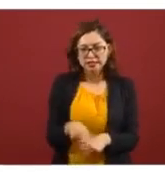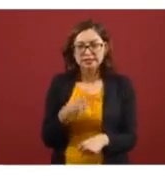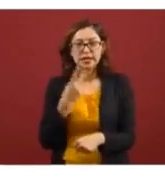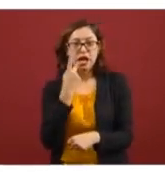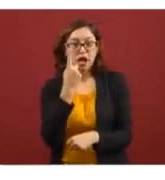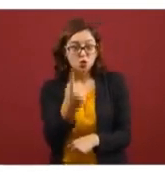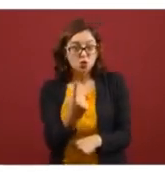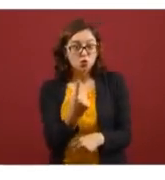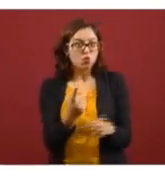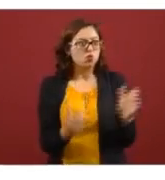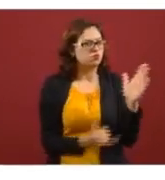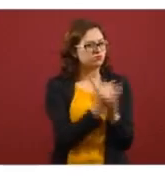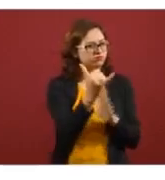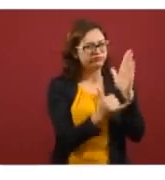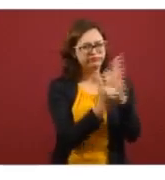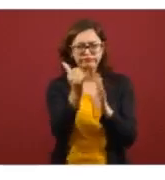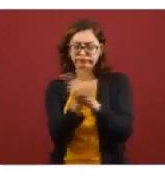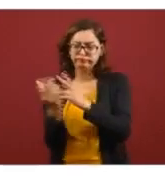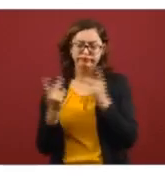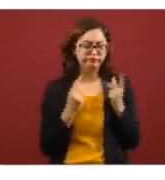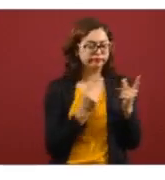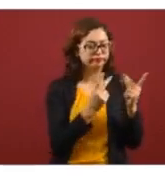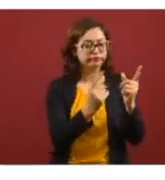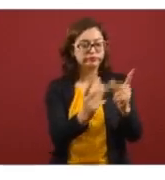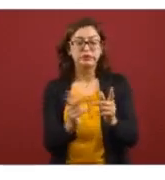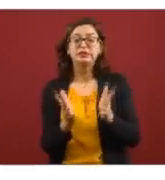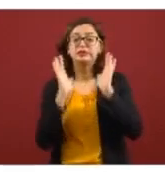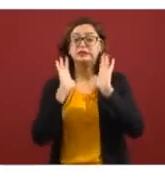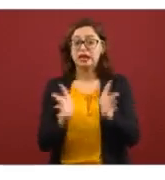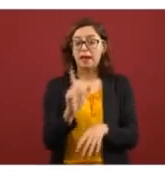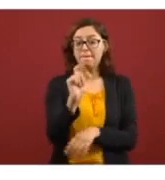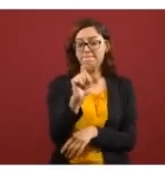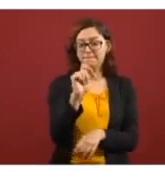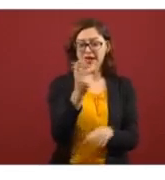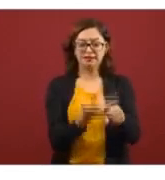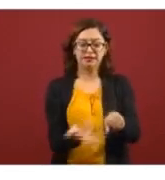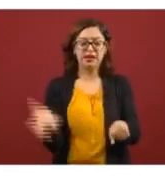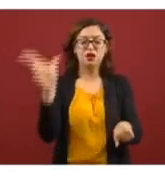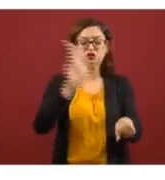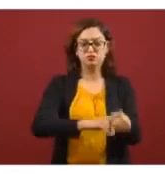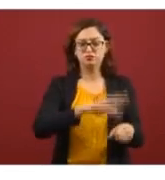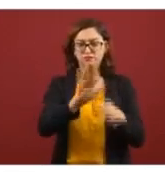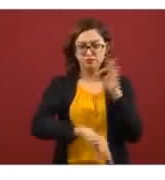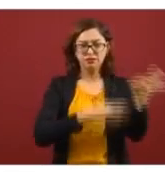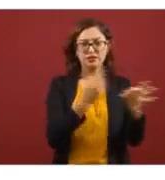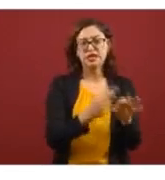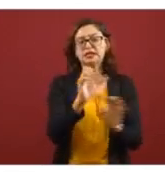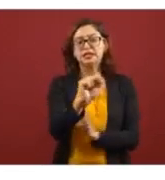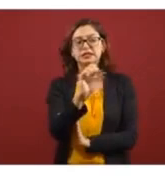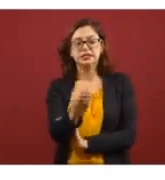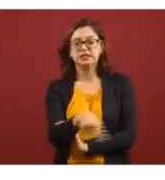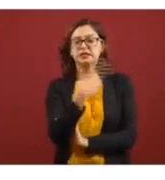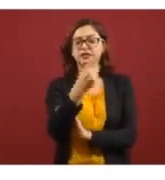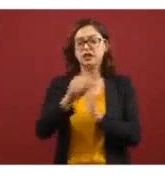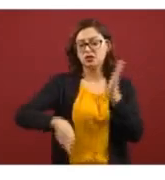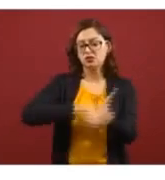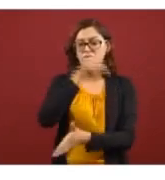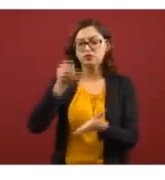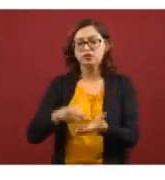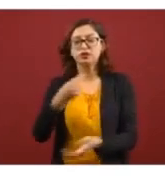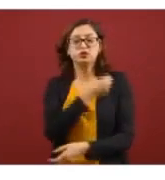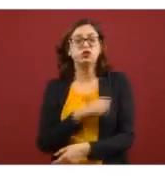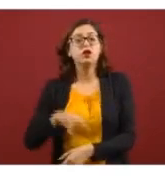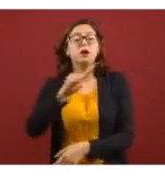on 81 works that are have already been concluded in 61 health